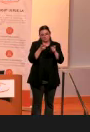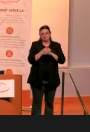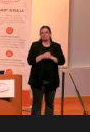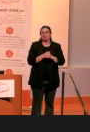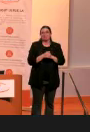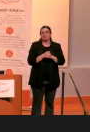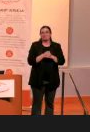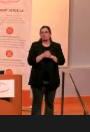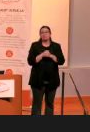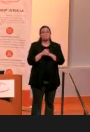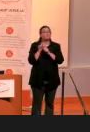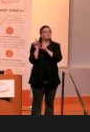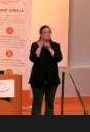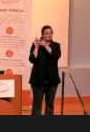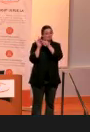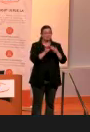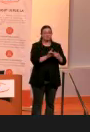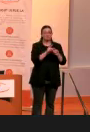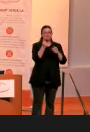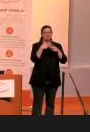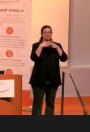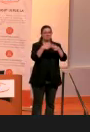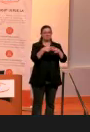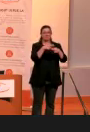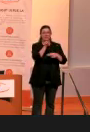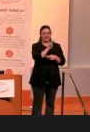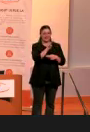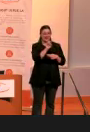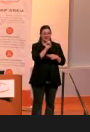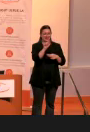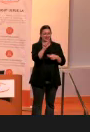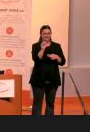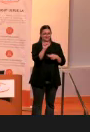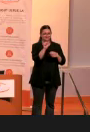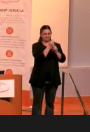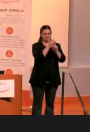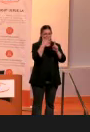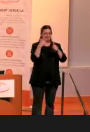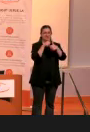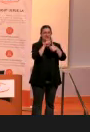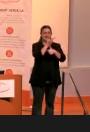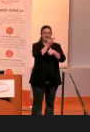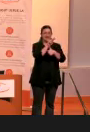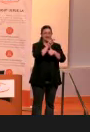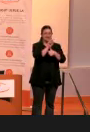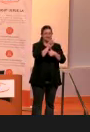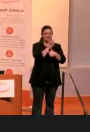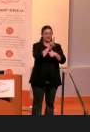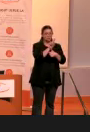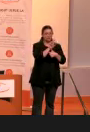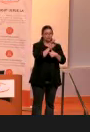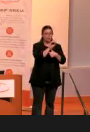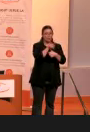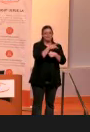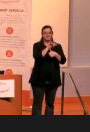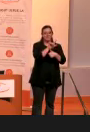Correlating with this is something called NETs, or neutrophil extracellular traps. This is like a